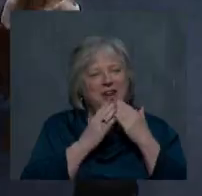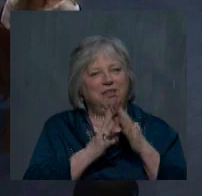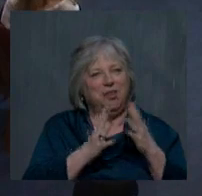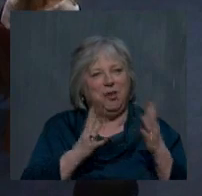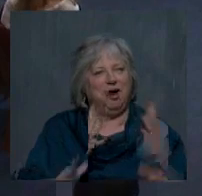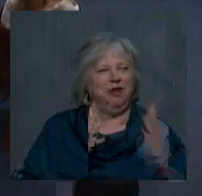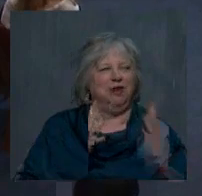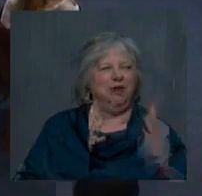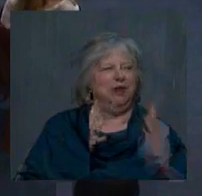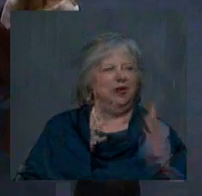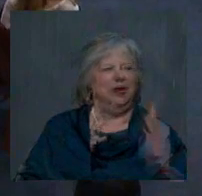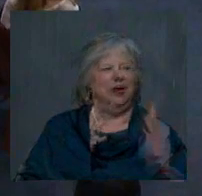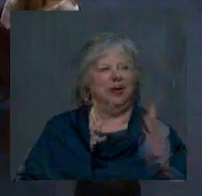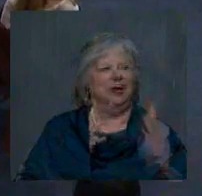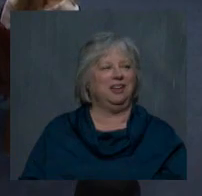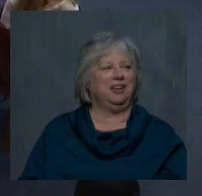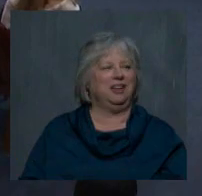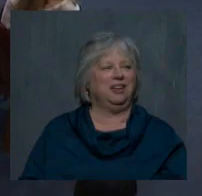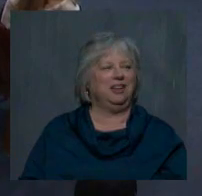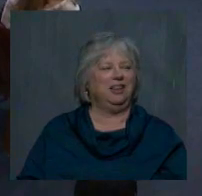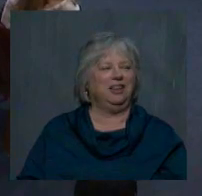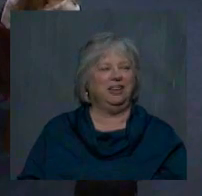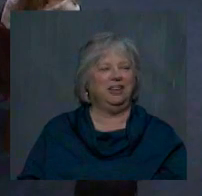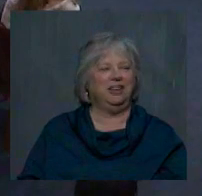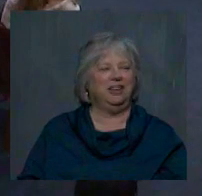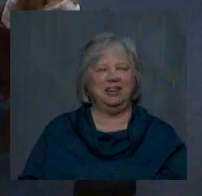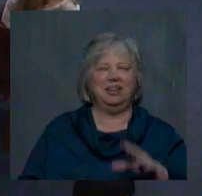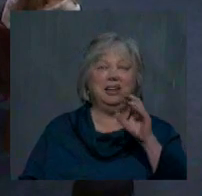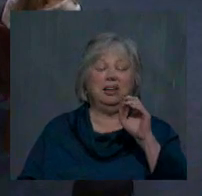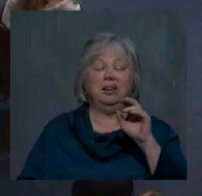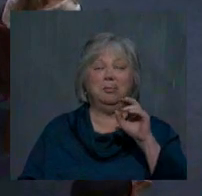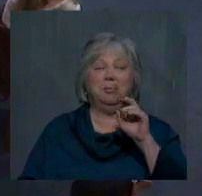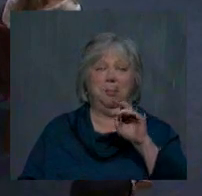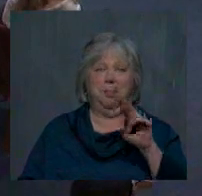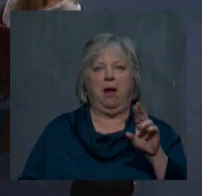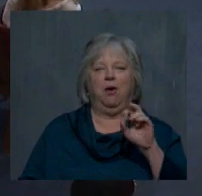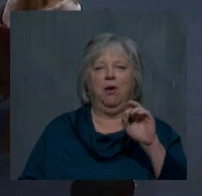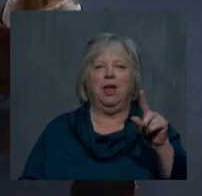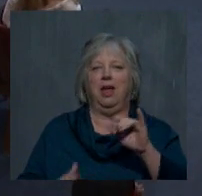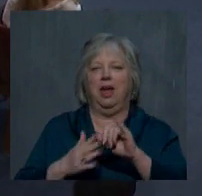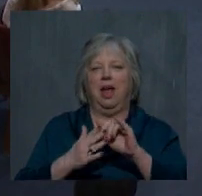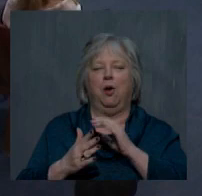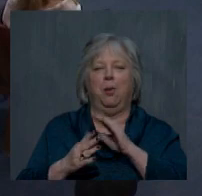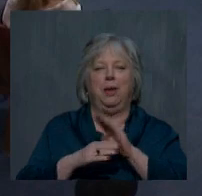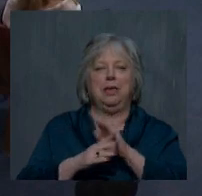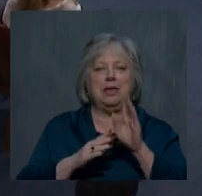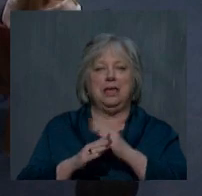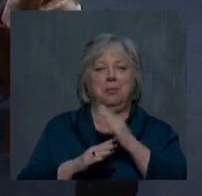Okay, that our business for